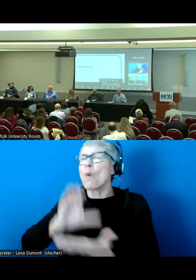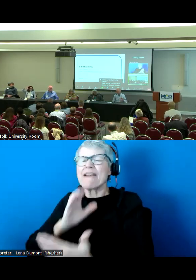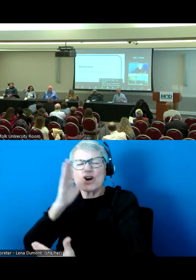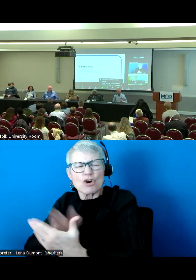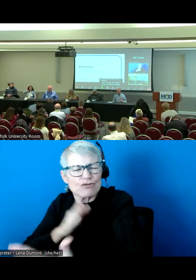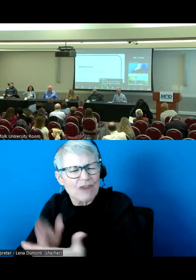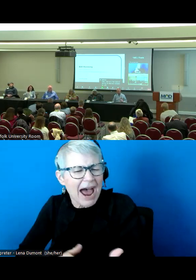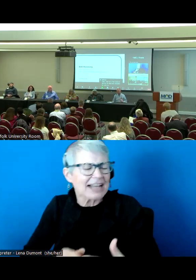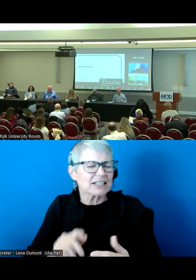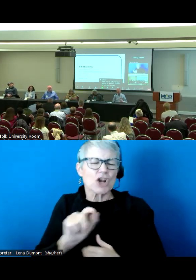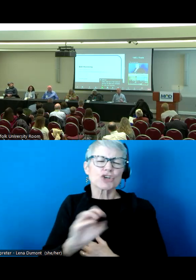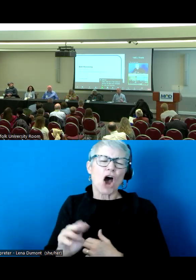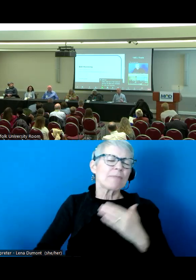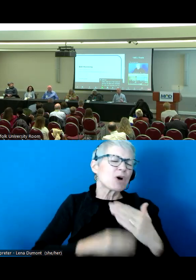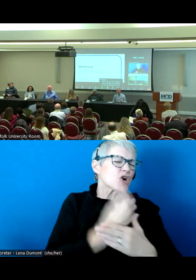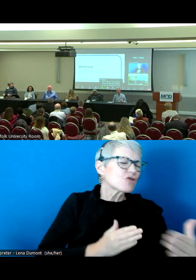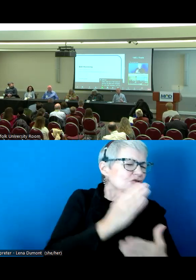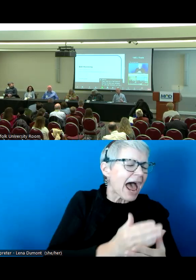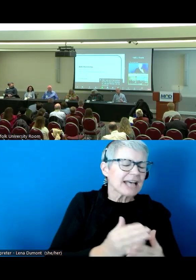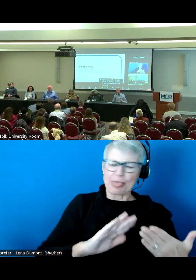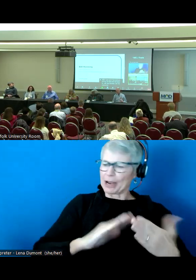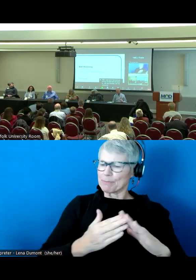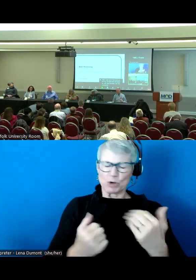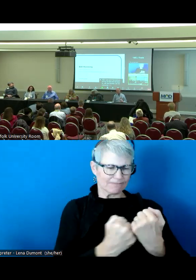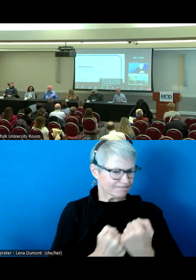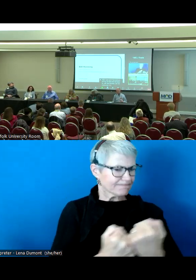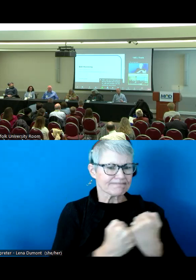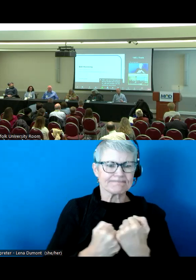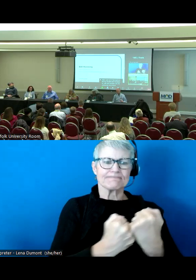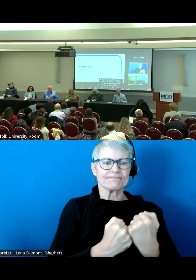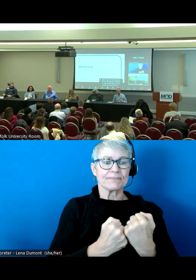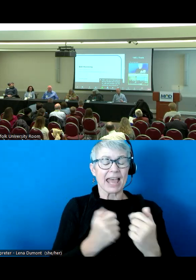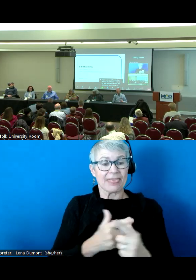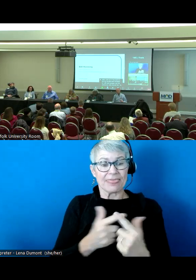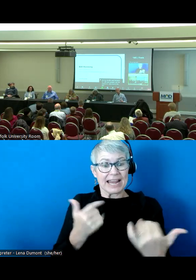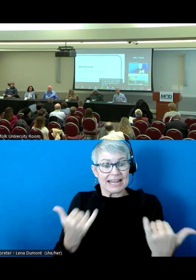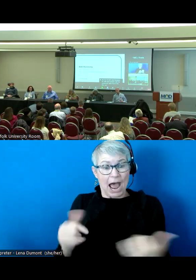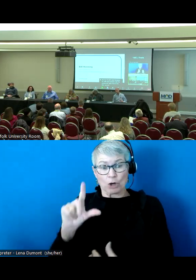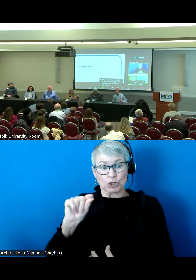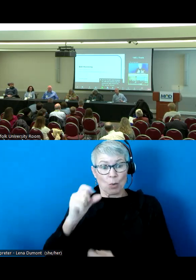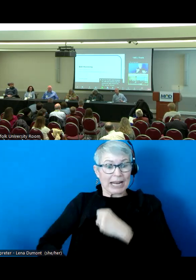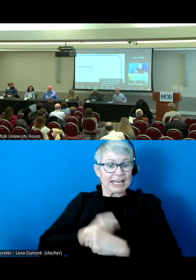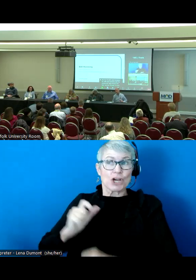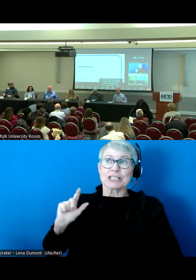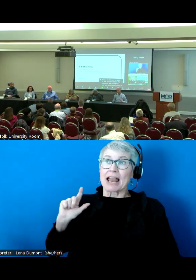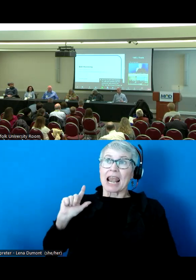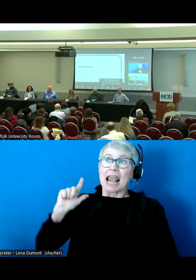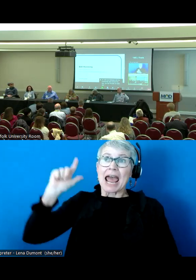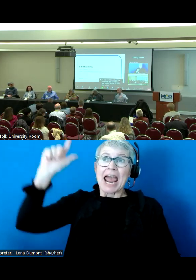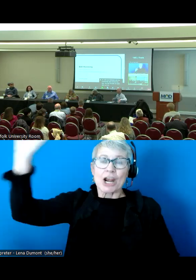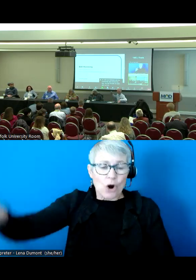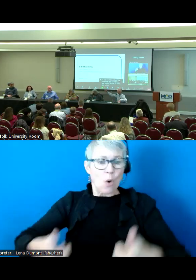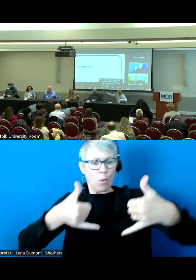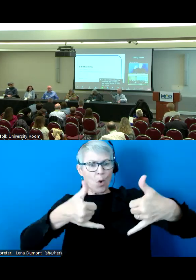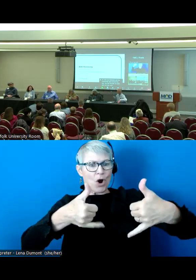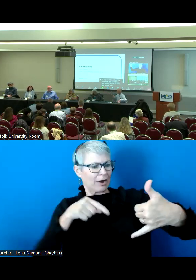rallied around him. Then you fast forward 20 years later, and the state's given an award in the name of Tom Hopkins. And you look at